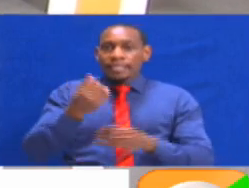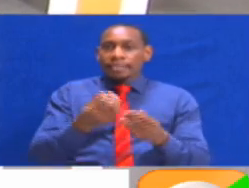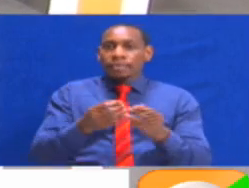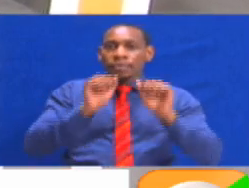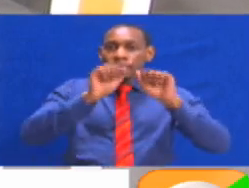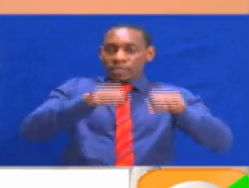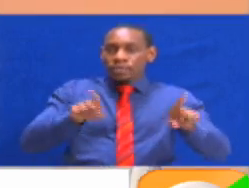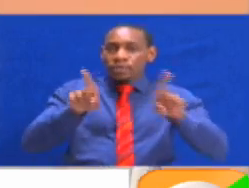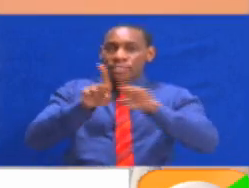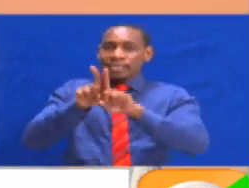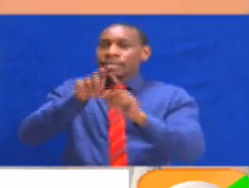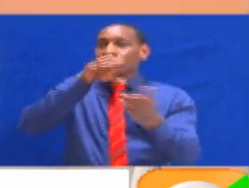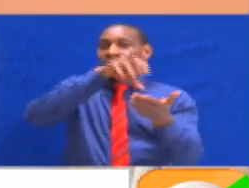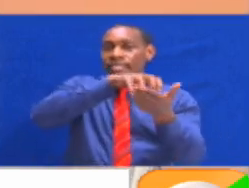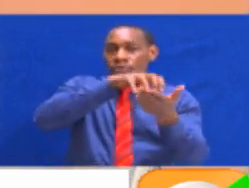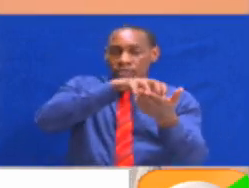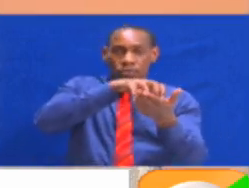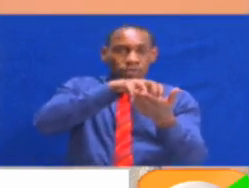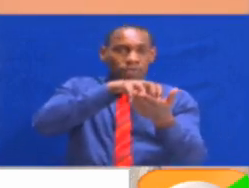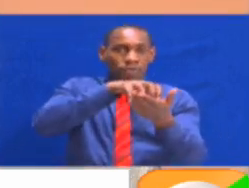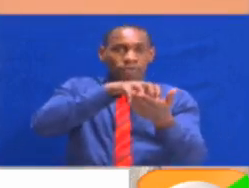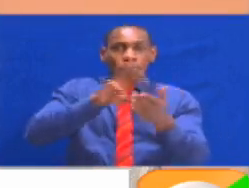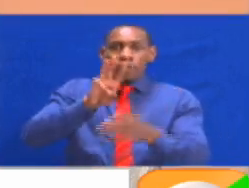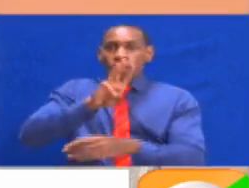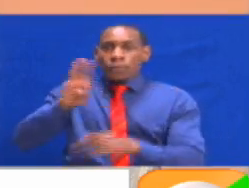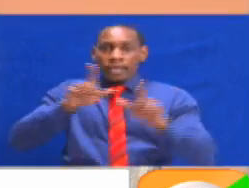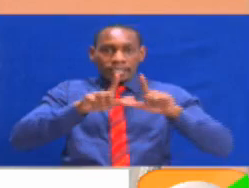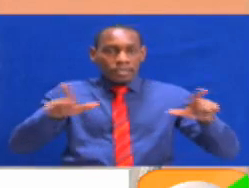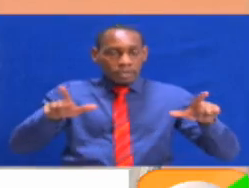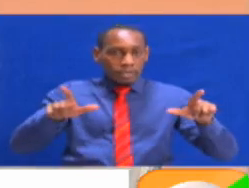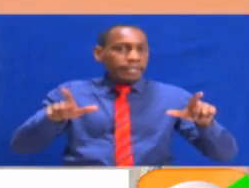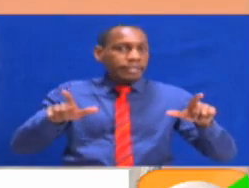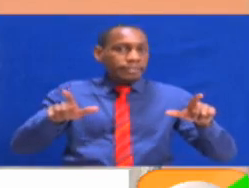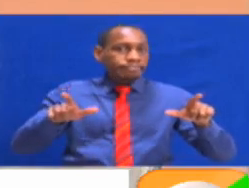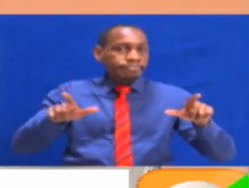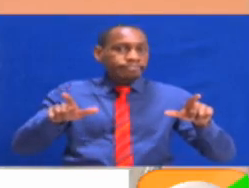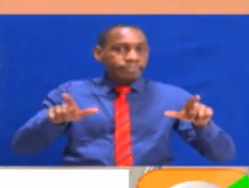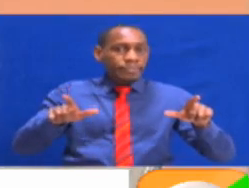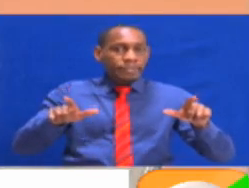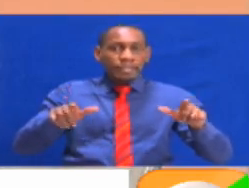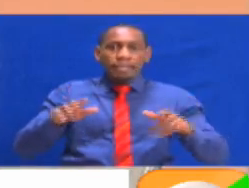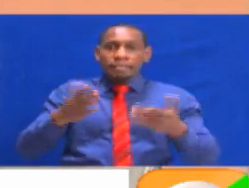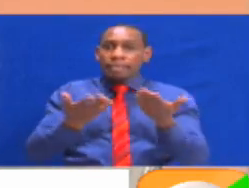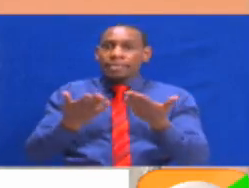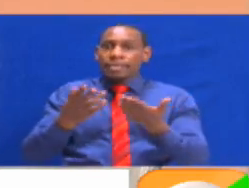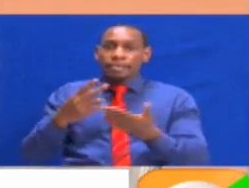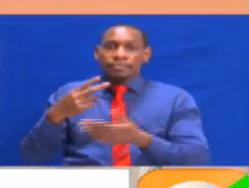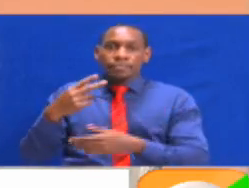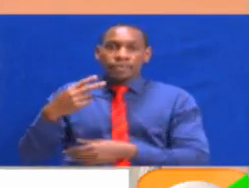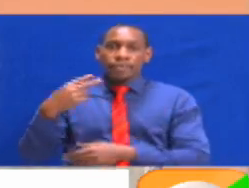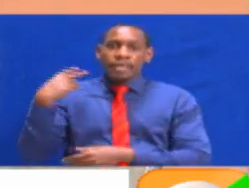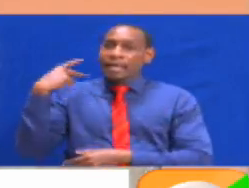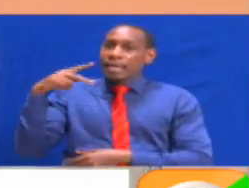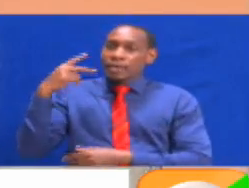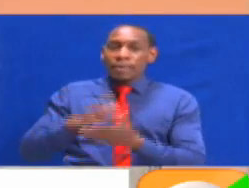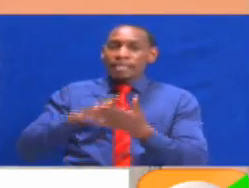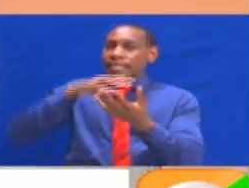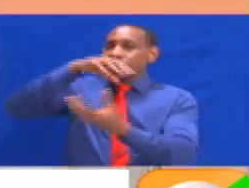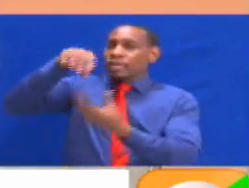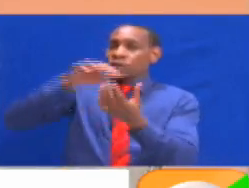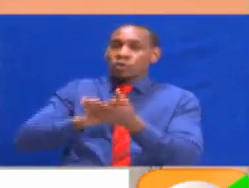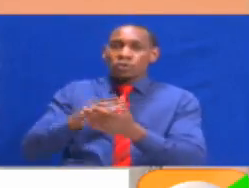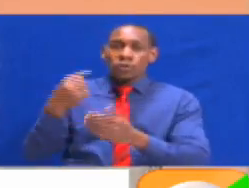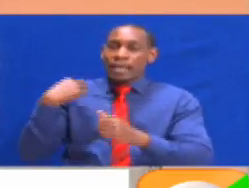well be the case in Westlands, in Kariobangi, in Korogosho, in